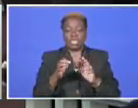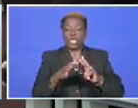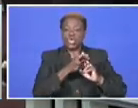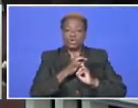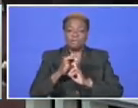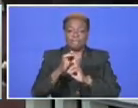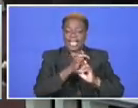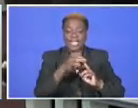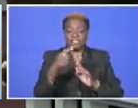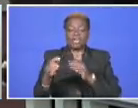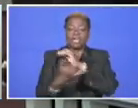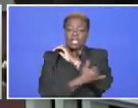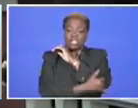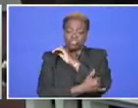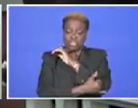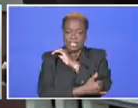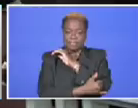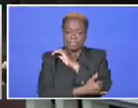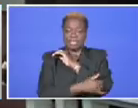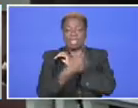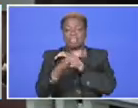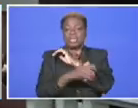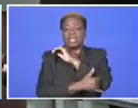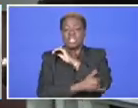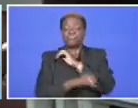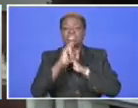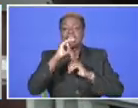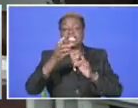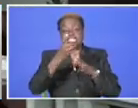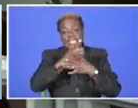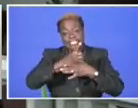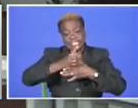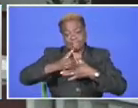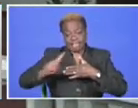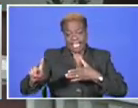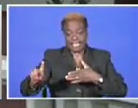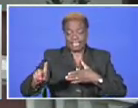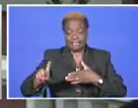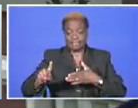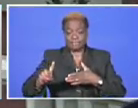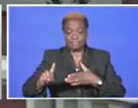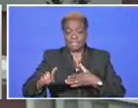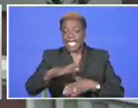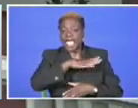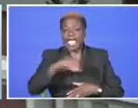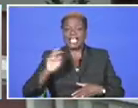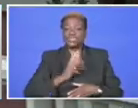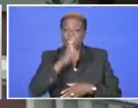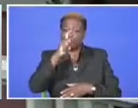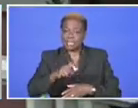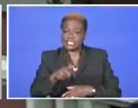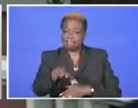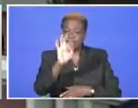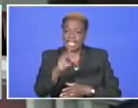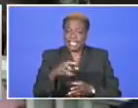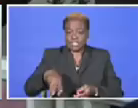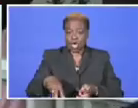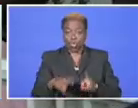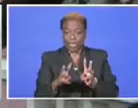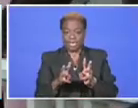unifying the country. I think the country is divided, and we have to find a way. And I